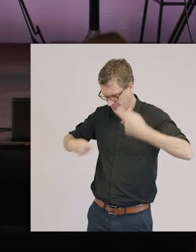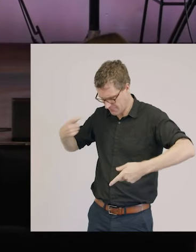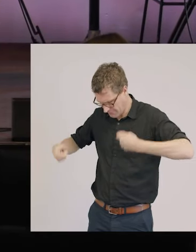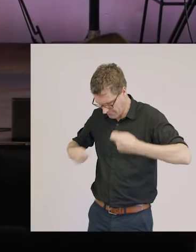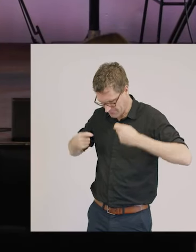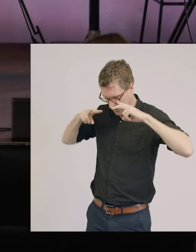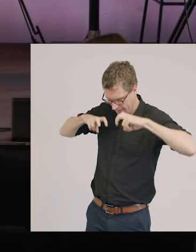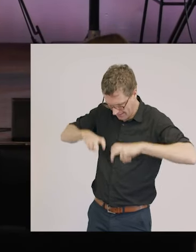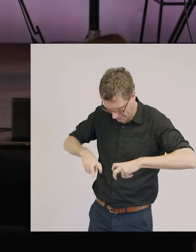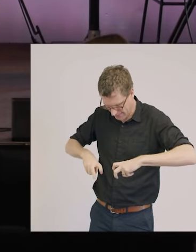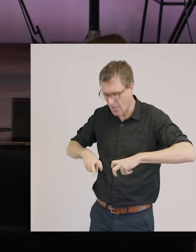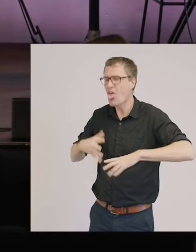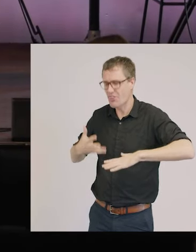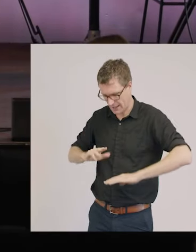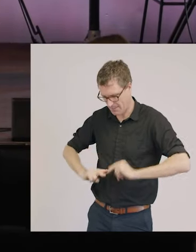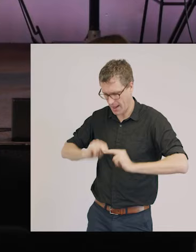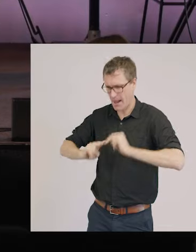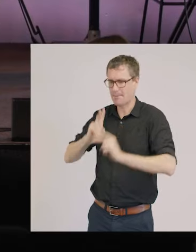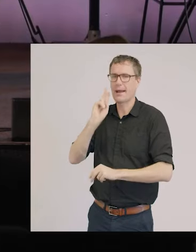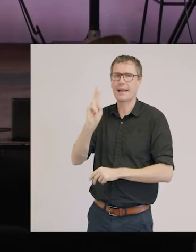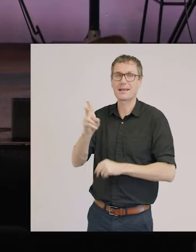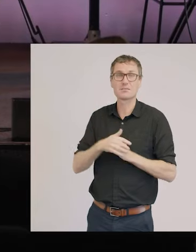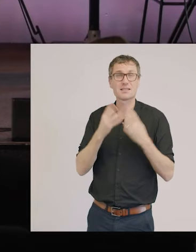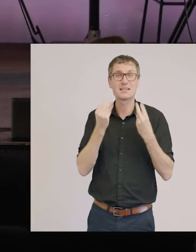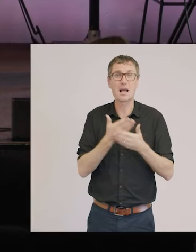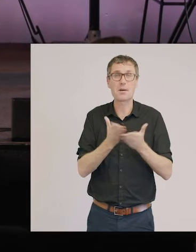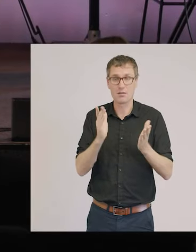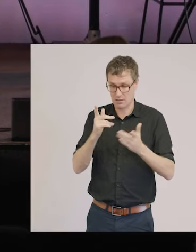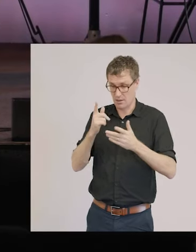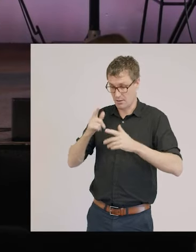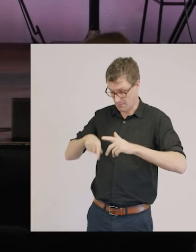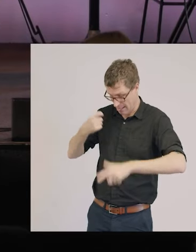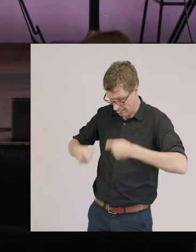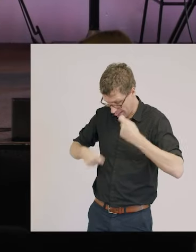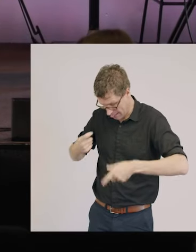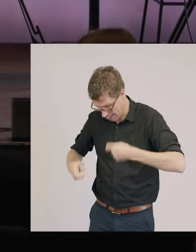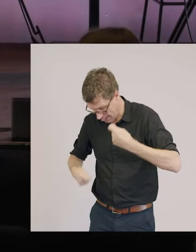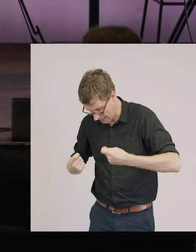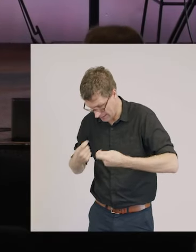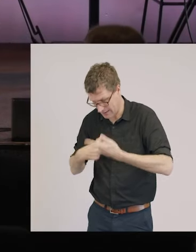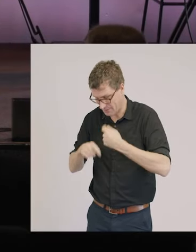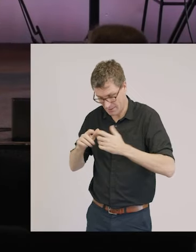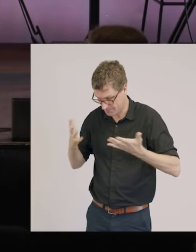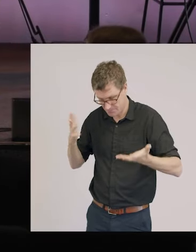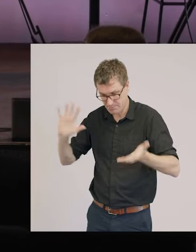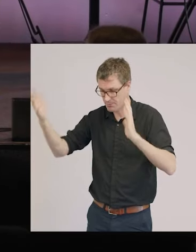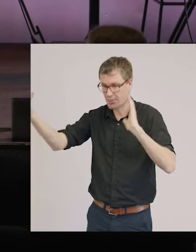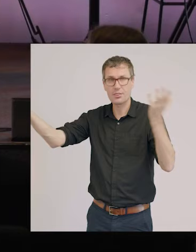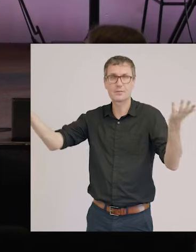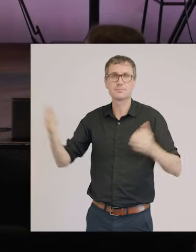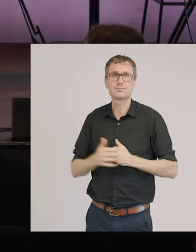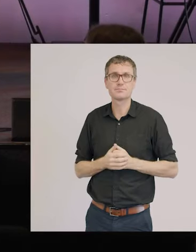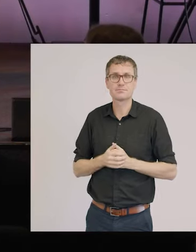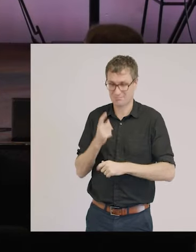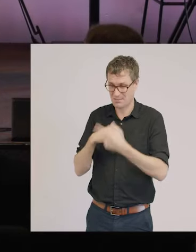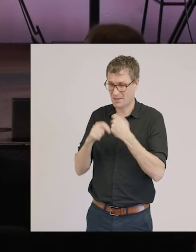to bits and see what makes it work. The problem is they deconstruct their faith. They don't know how to put it back together again. And there's a lot of people deconstructing,